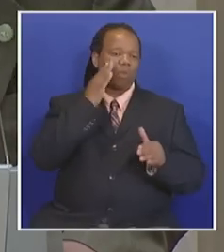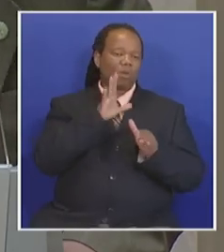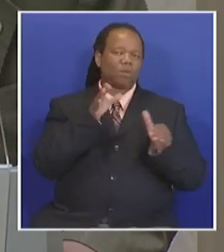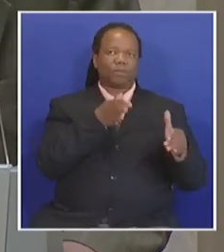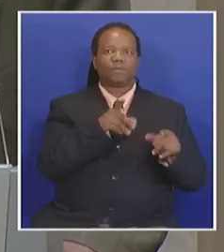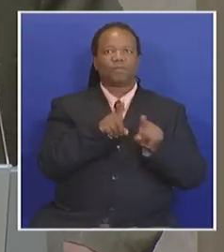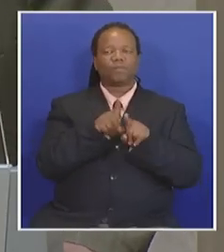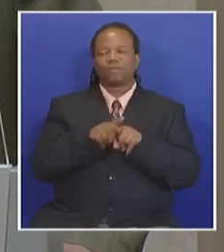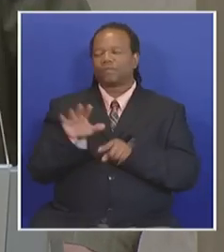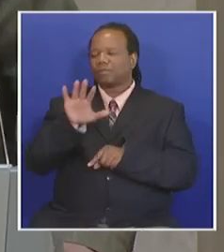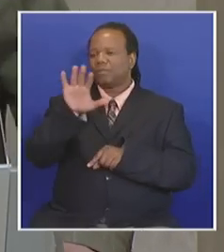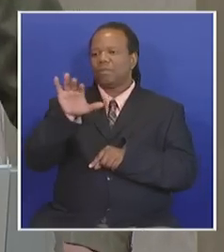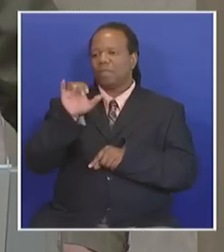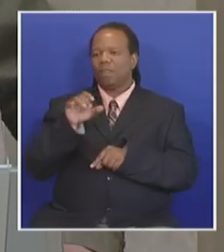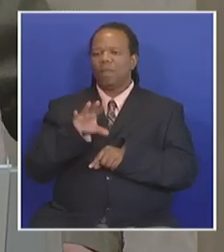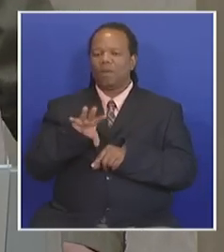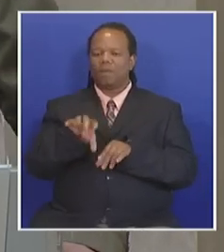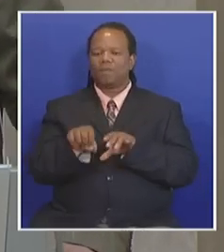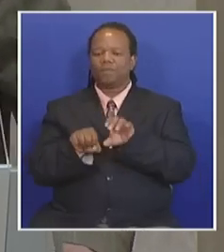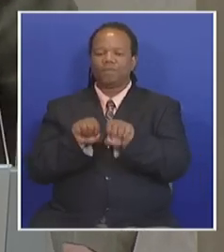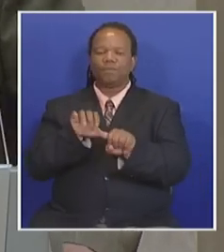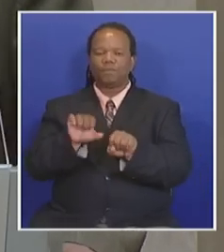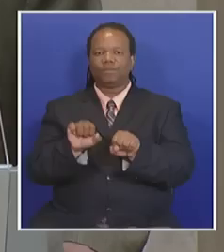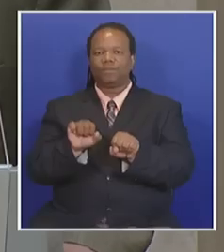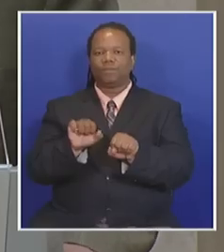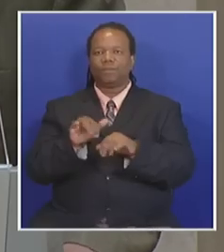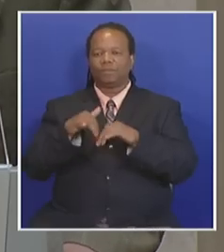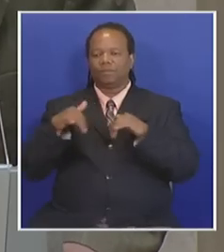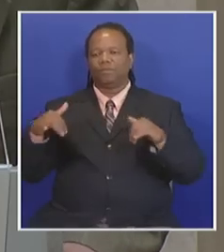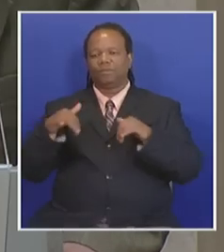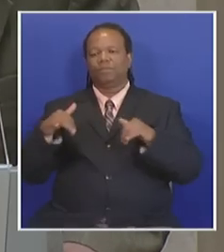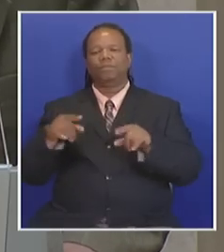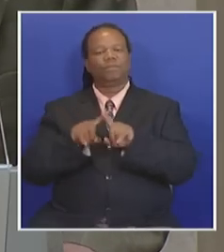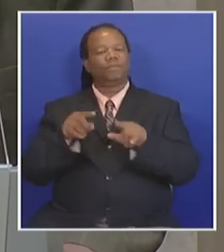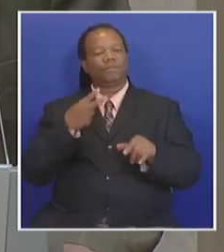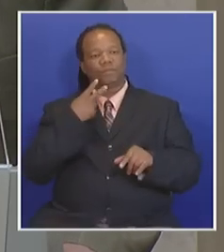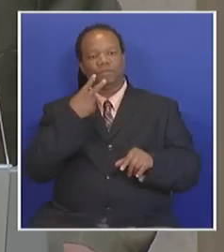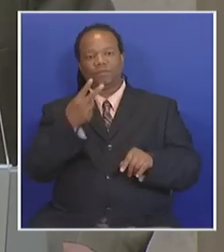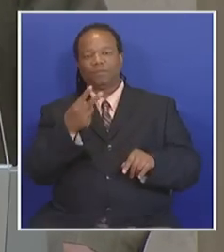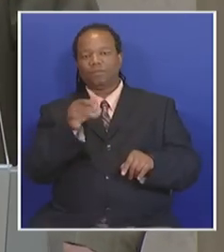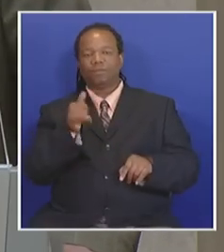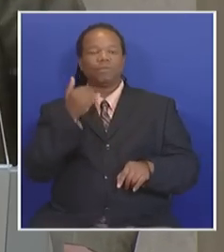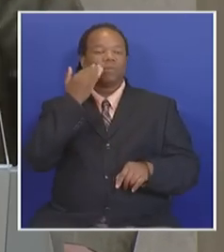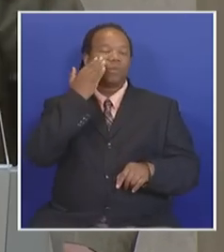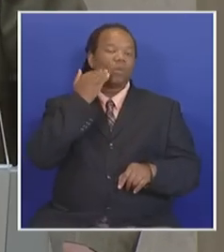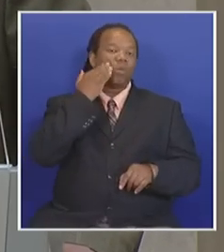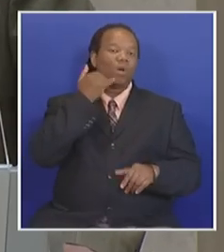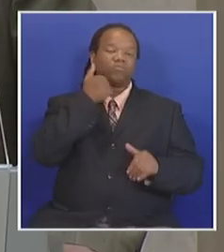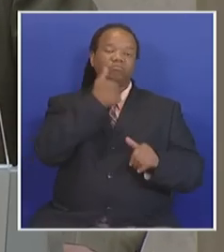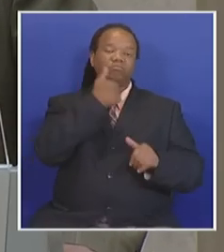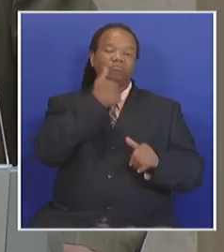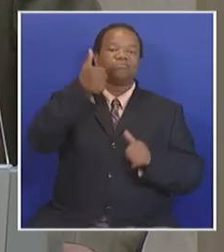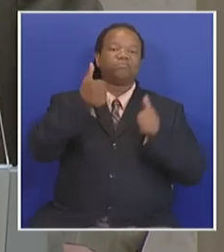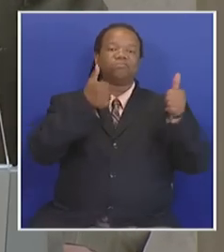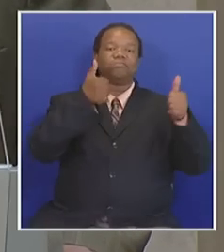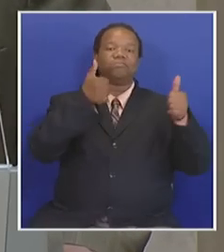and colonialism is characterized by a racial hierarchy and systematic